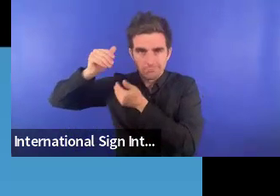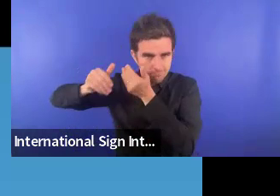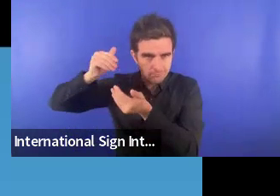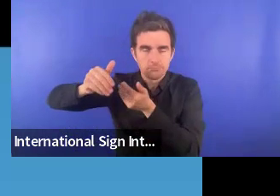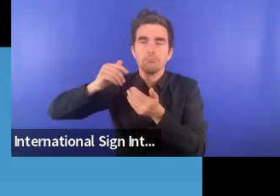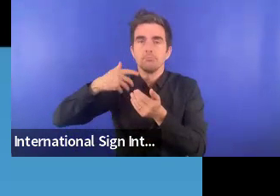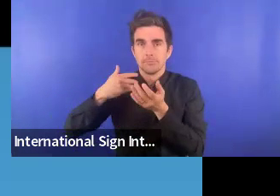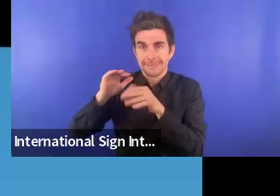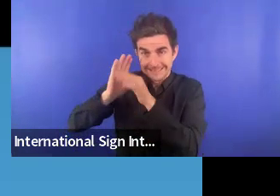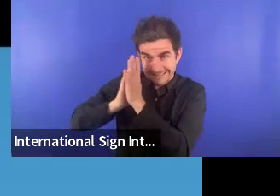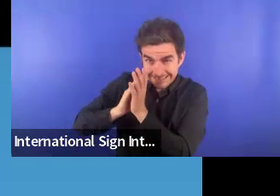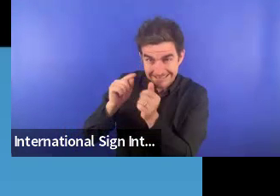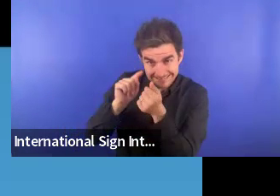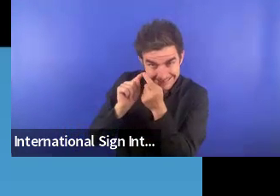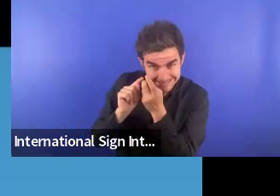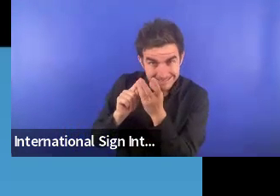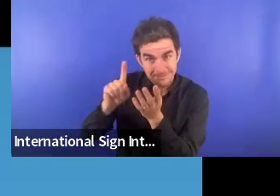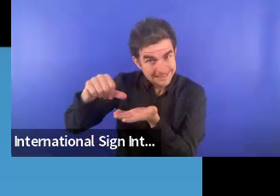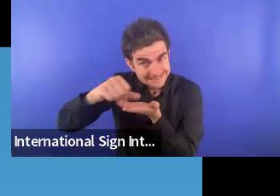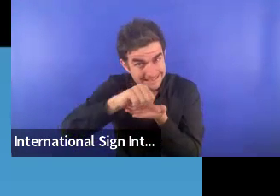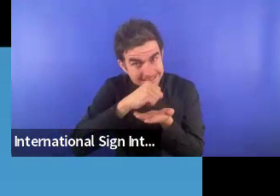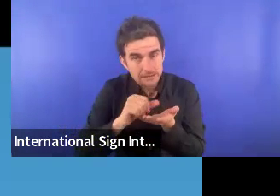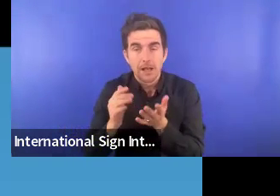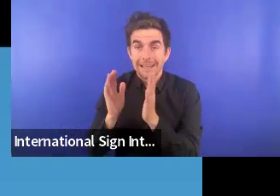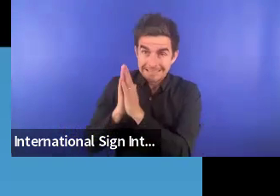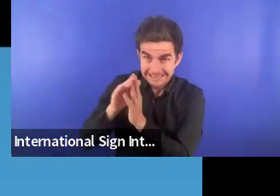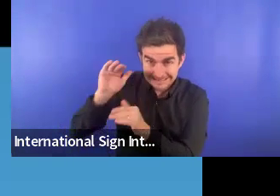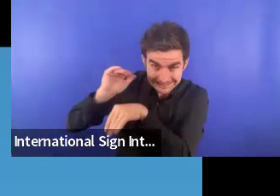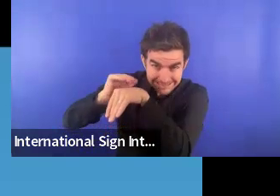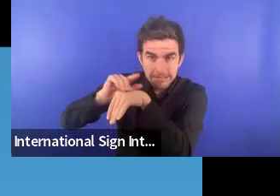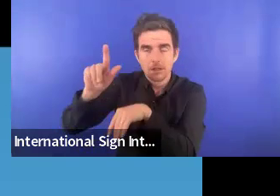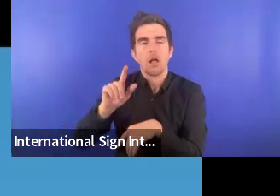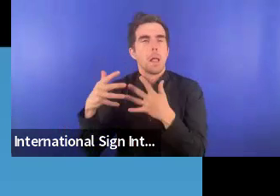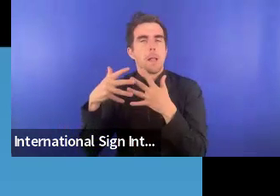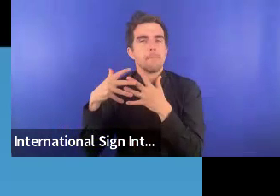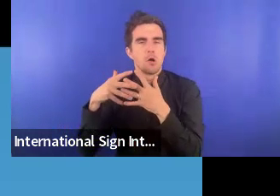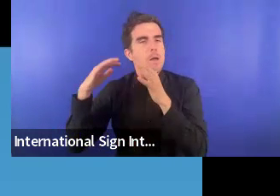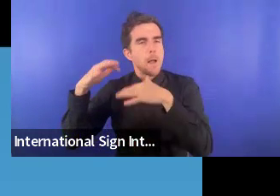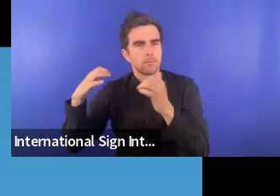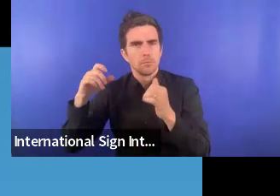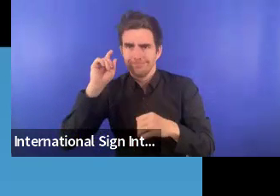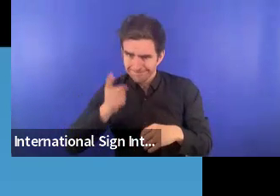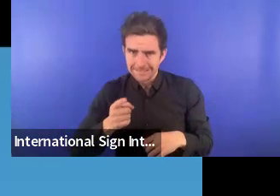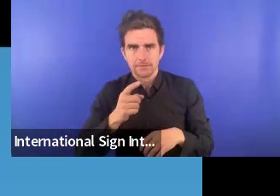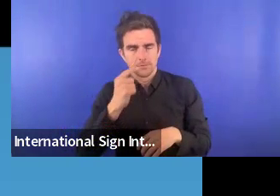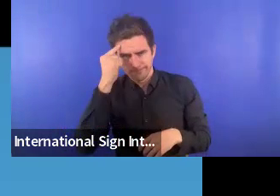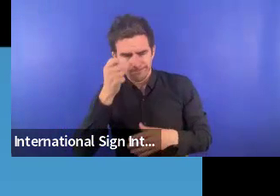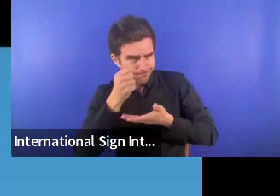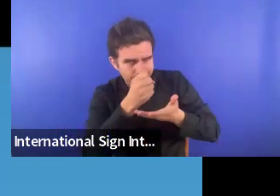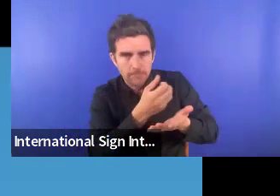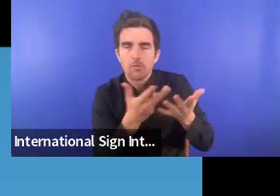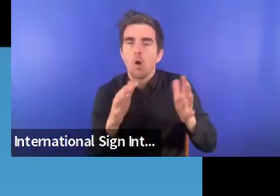should invest in global health and in all the different disease areas and initiatives in global